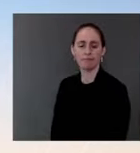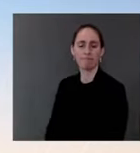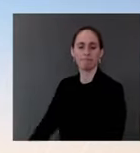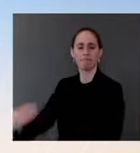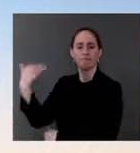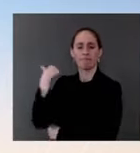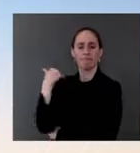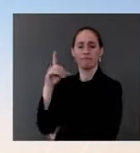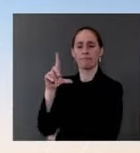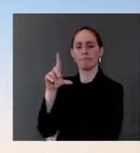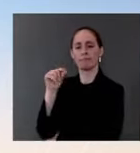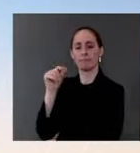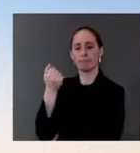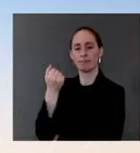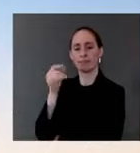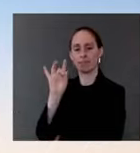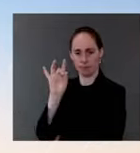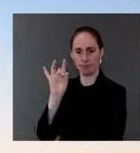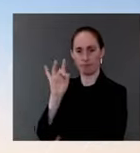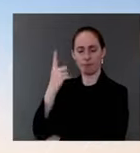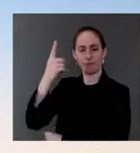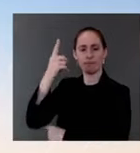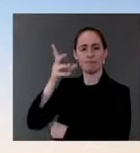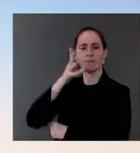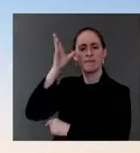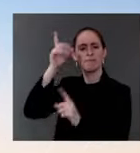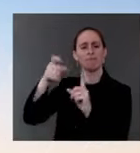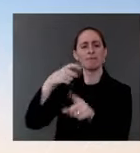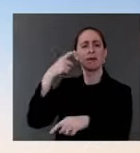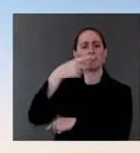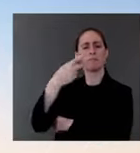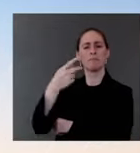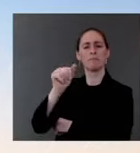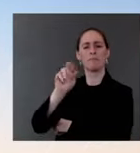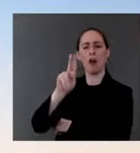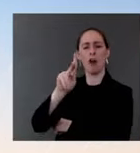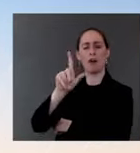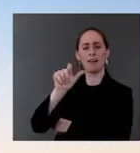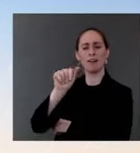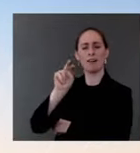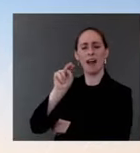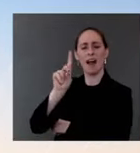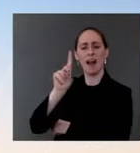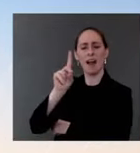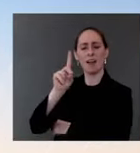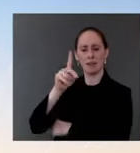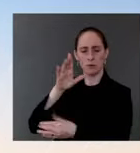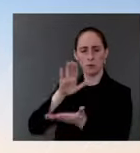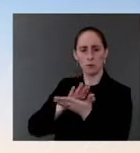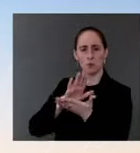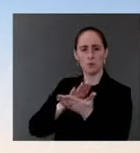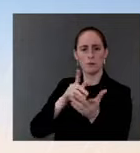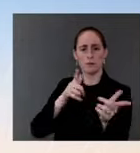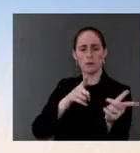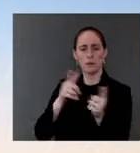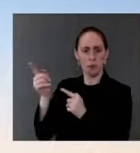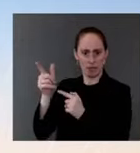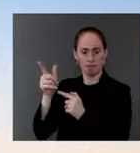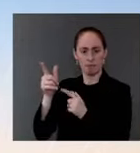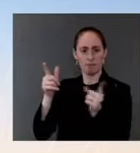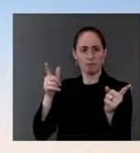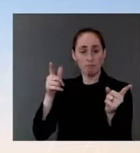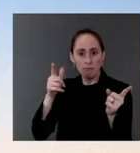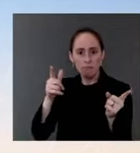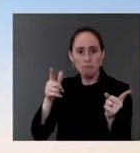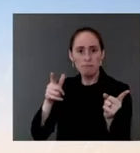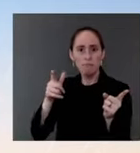he wants to meet with the president to talk about gun control in the wake of another school shooting. I know that he's met with the president in the past, and some